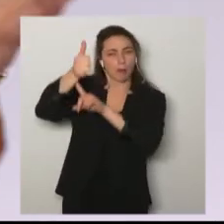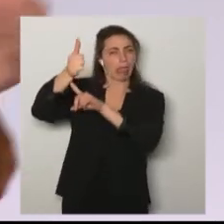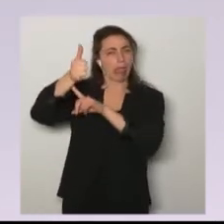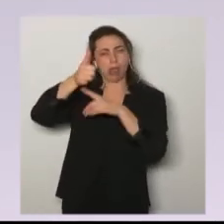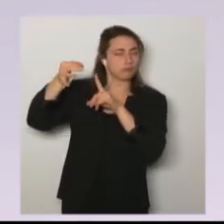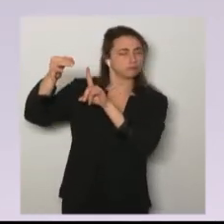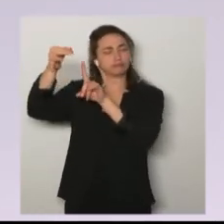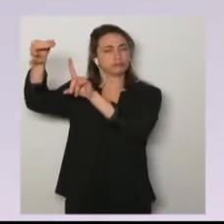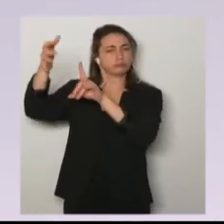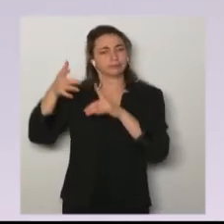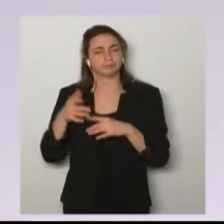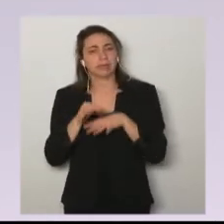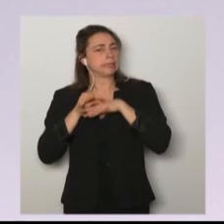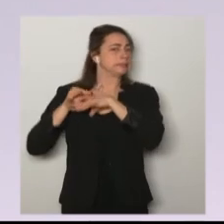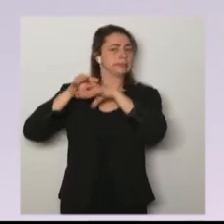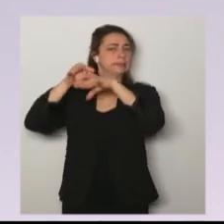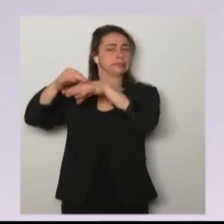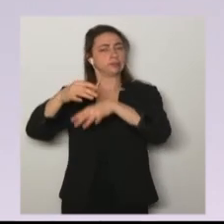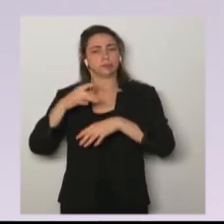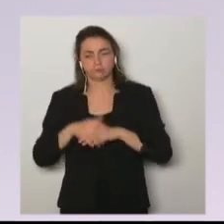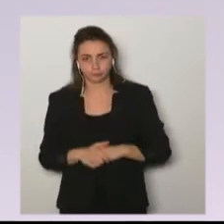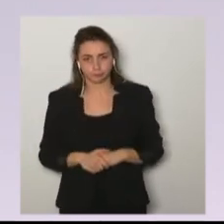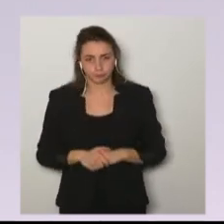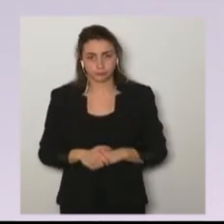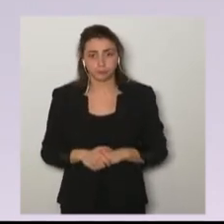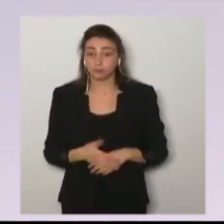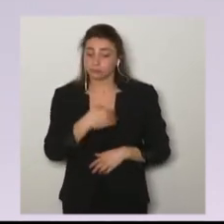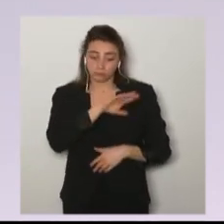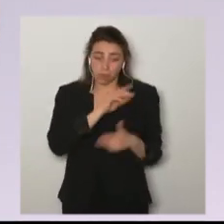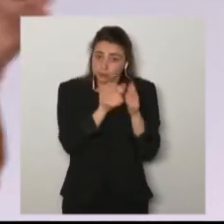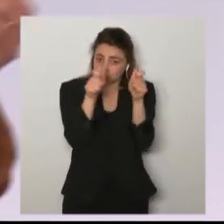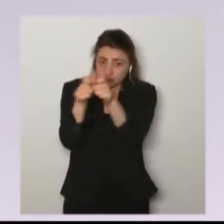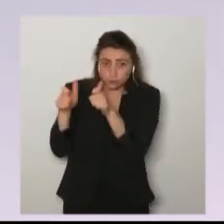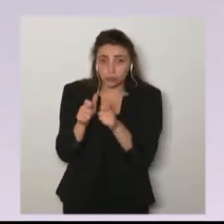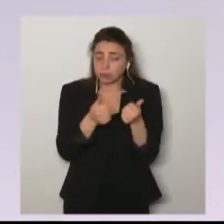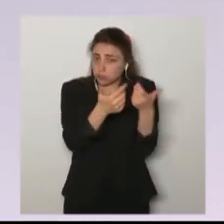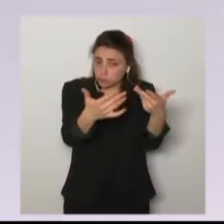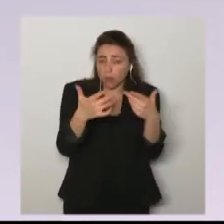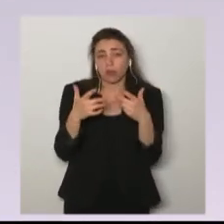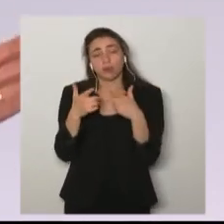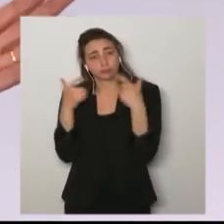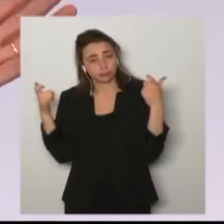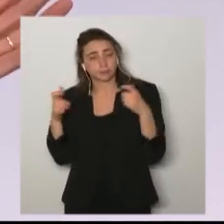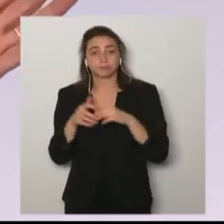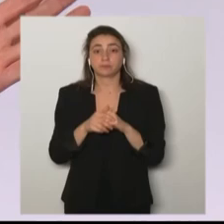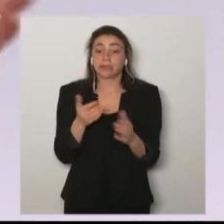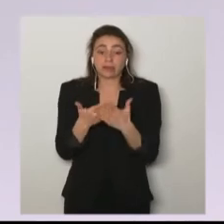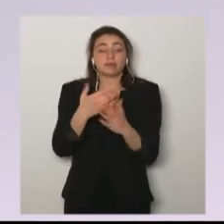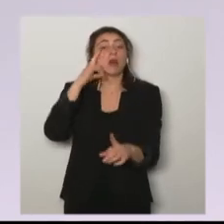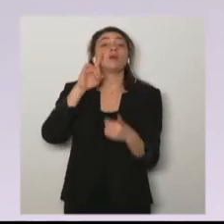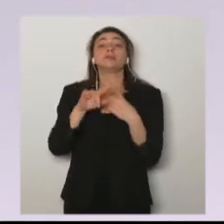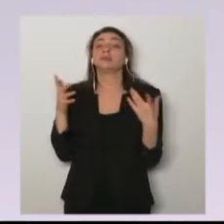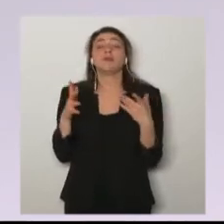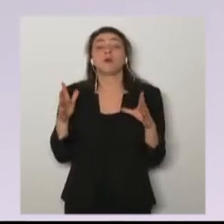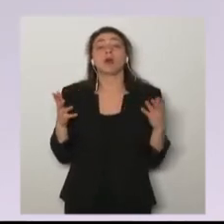institutes. And, so it's also about improving and having them in place. So,